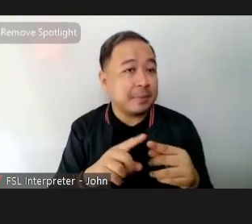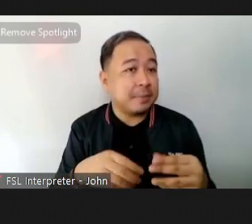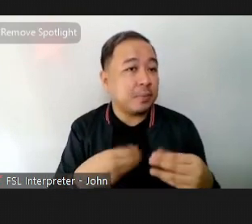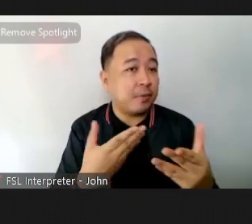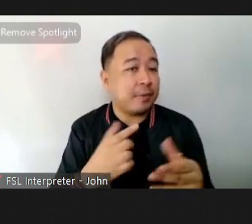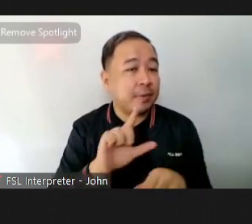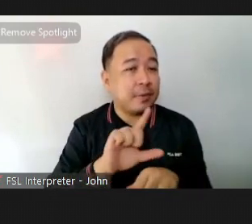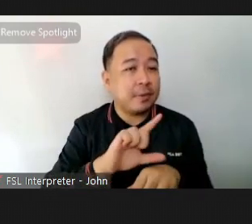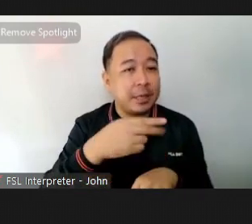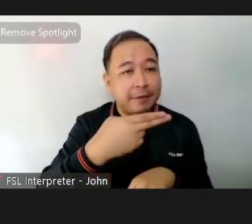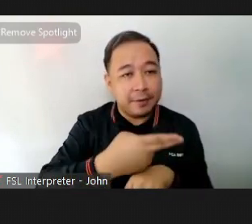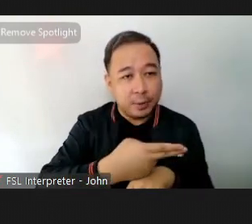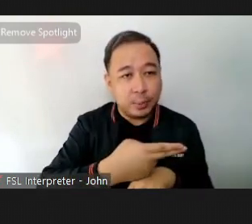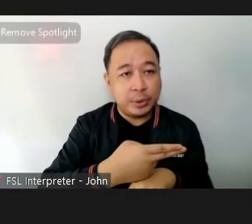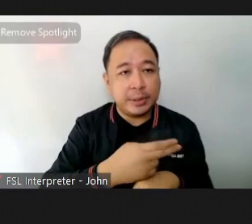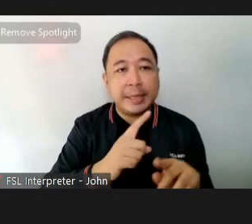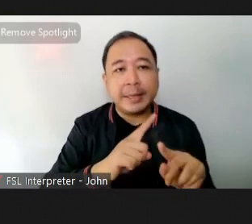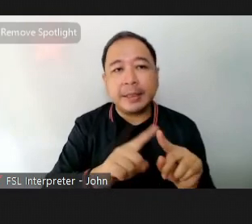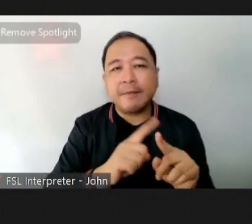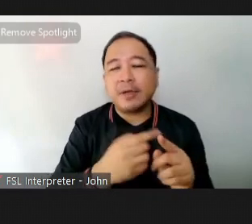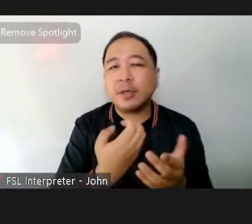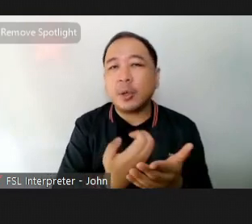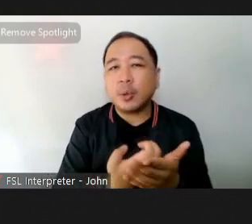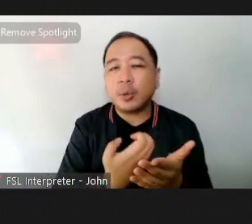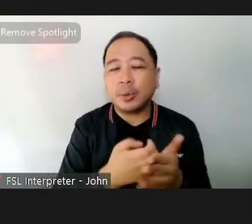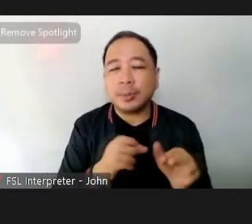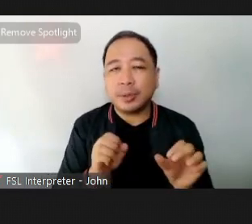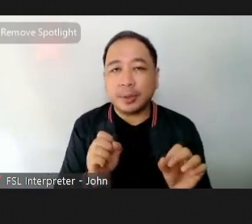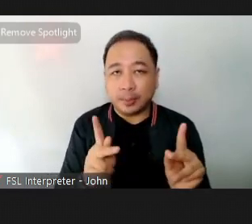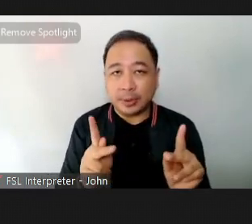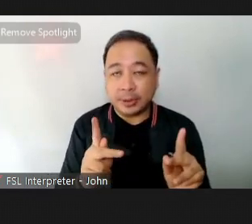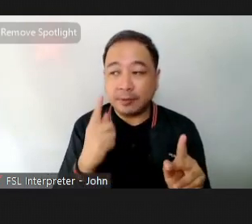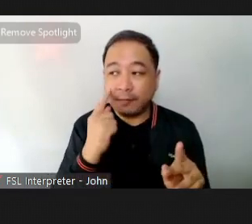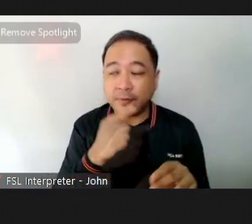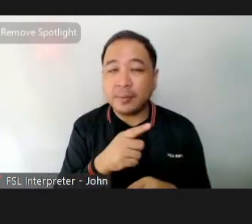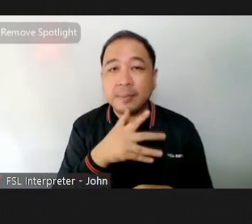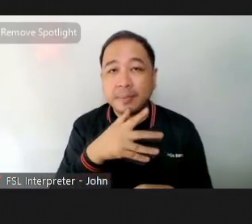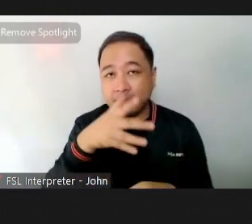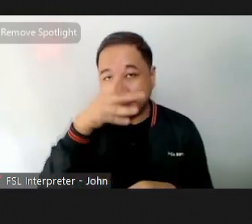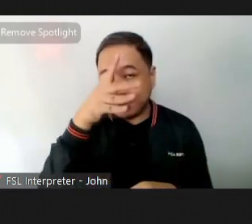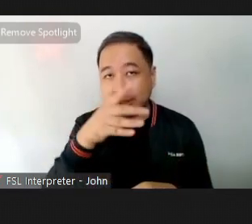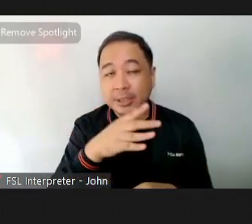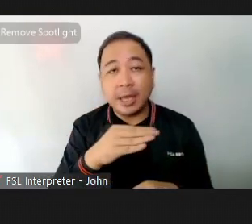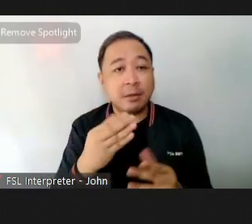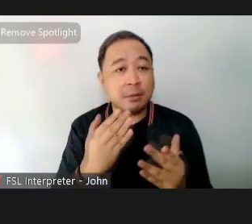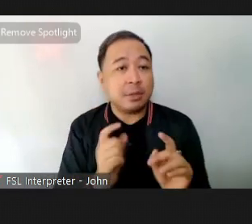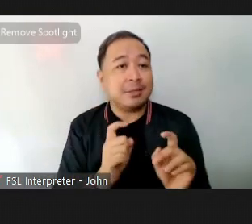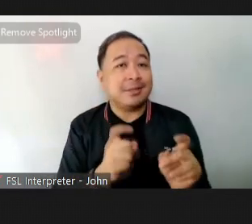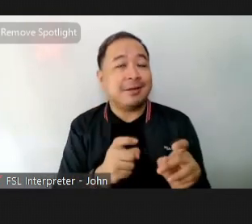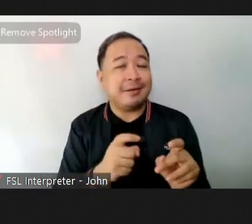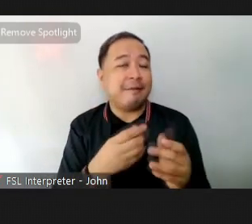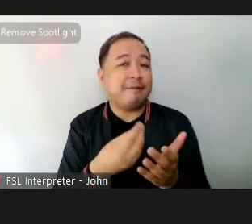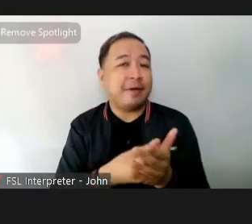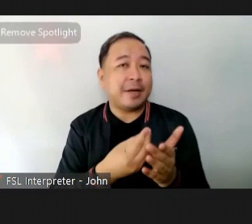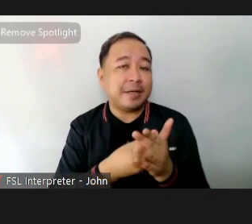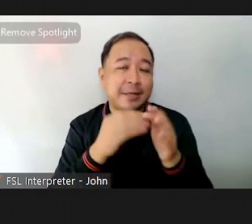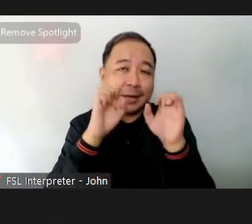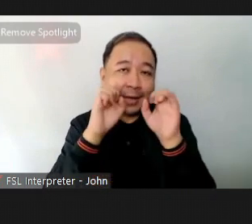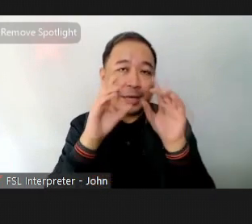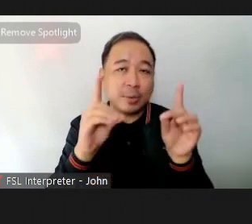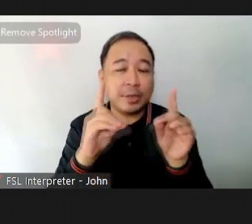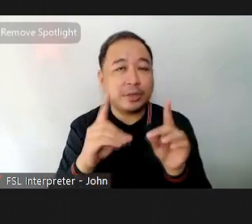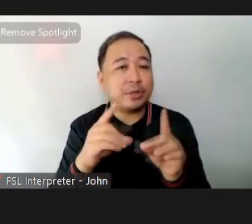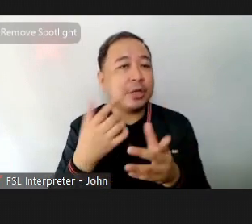livelihood programs and other economic opportunities for parents and granting of financial, educational, and or